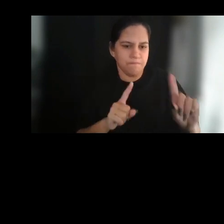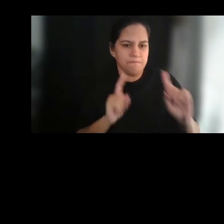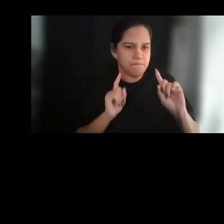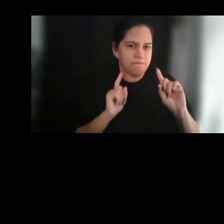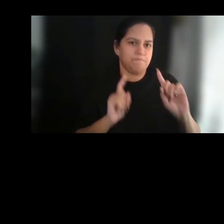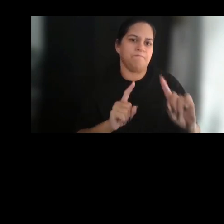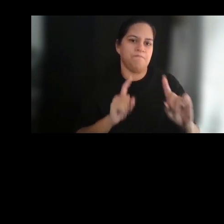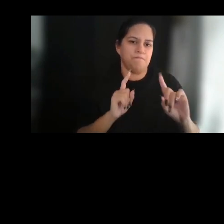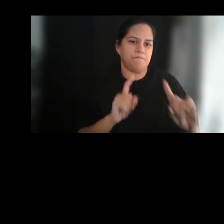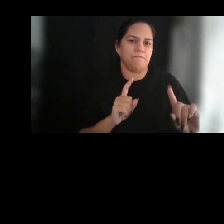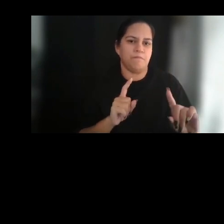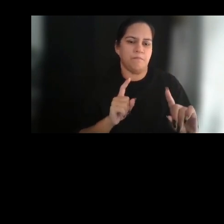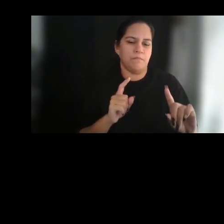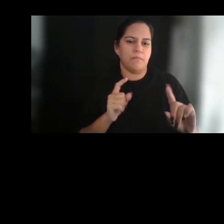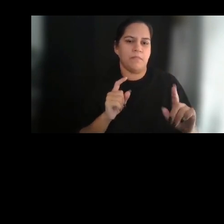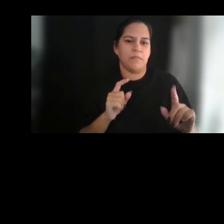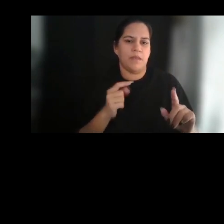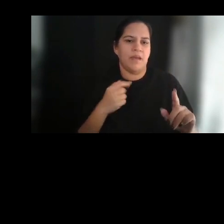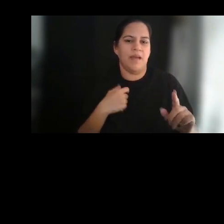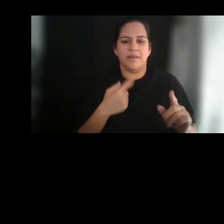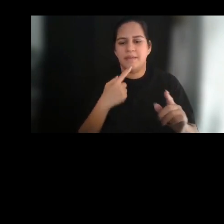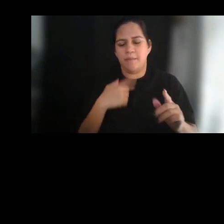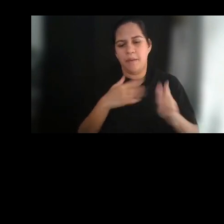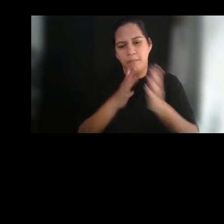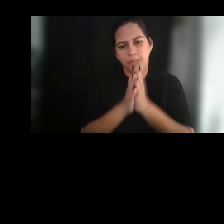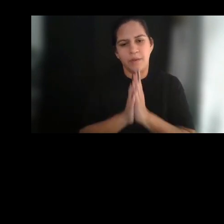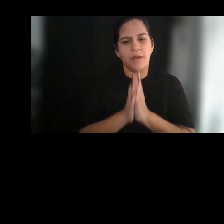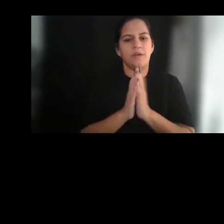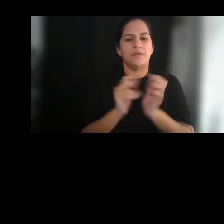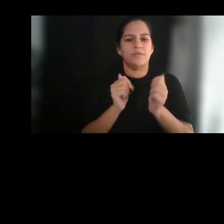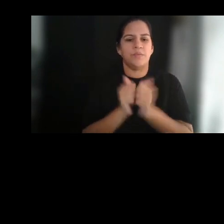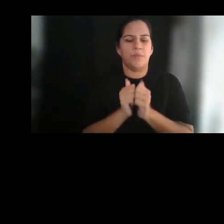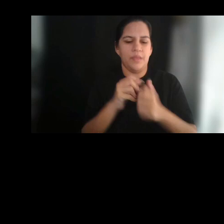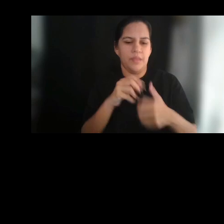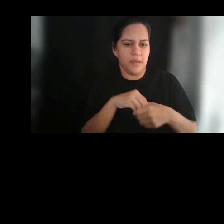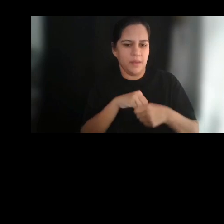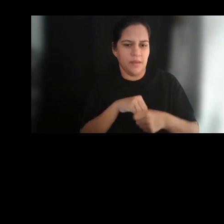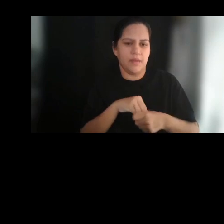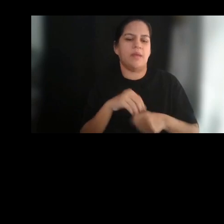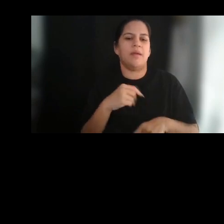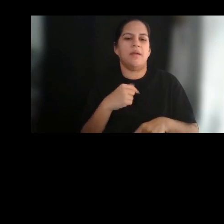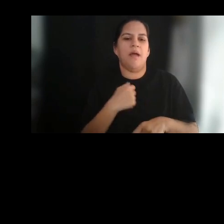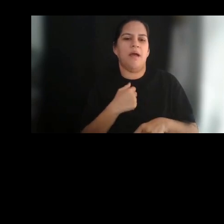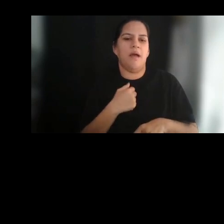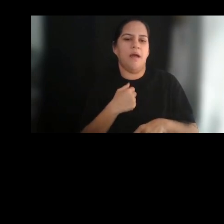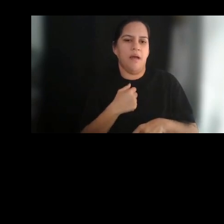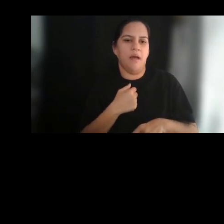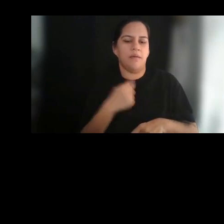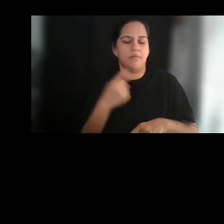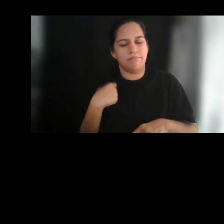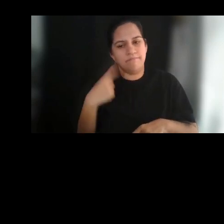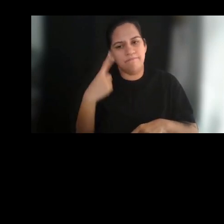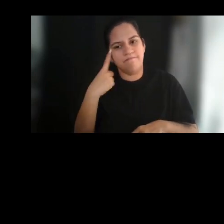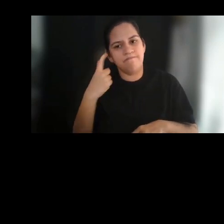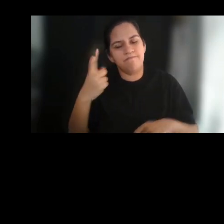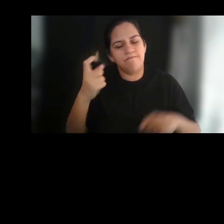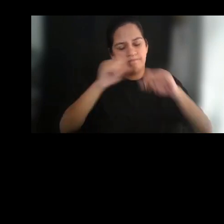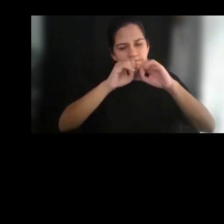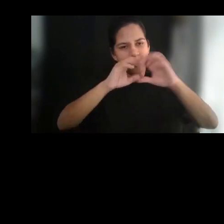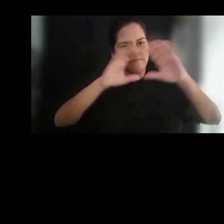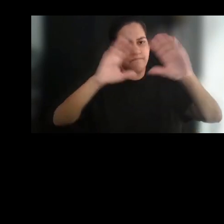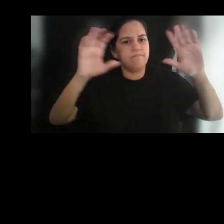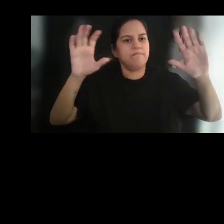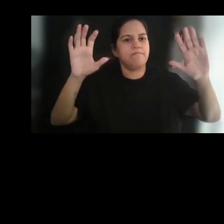I say my prayers within. I dream of better lives